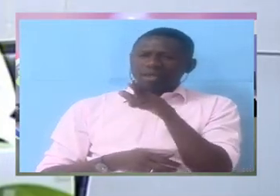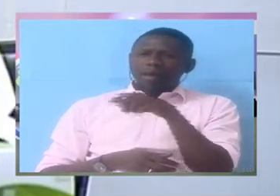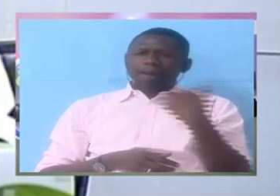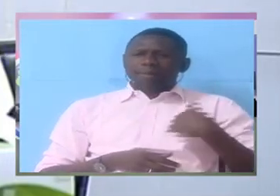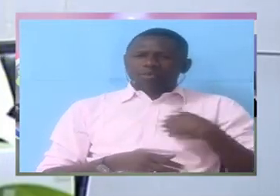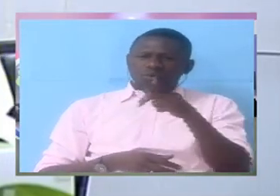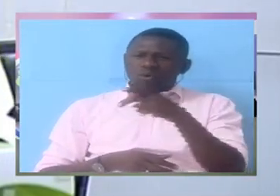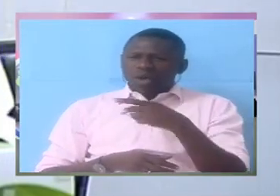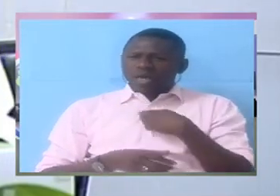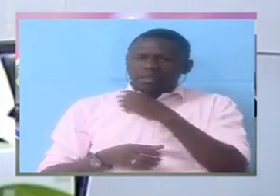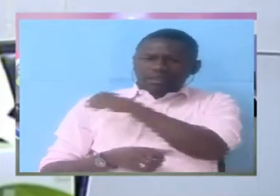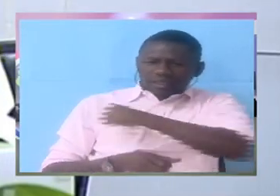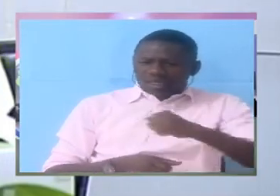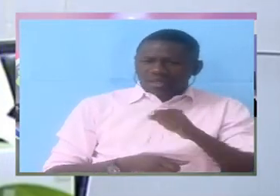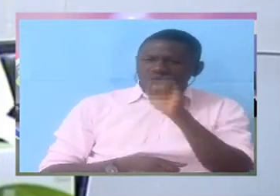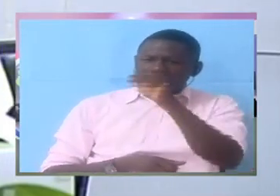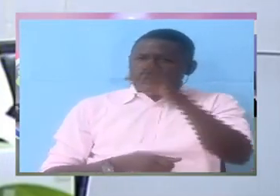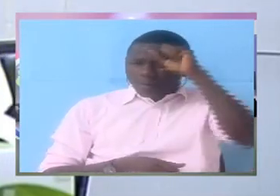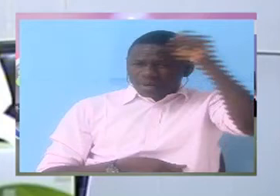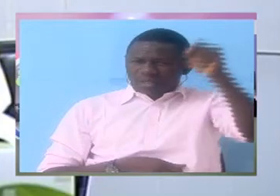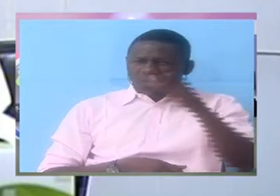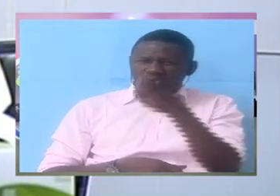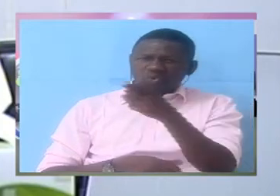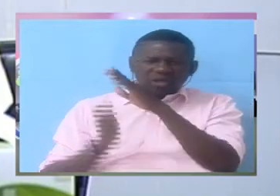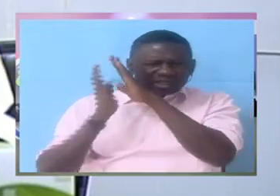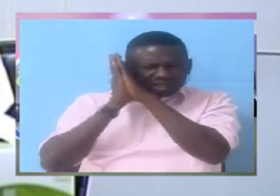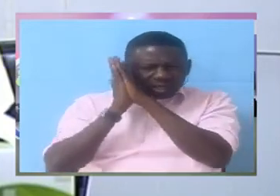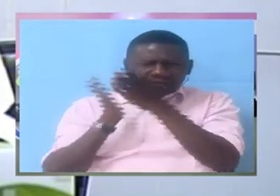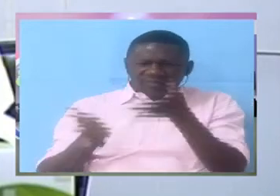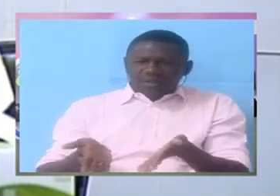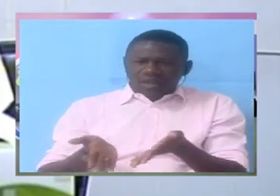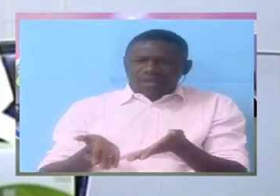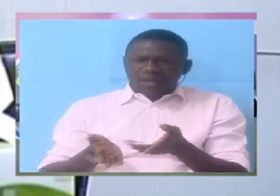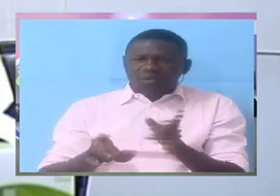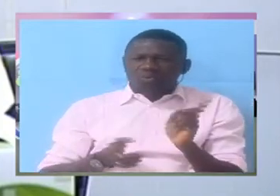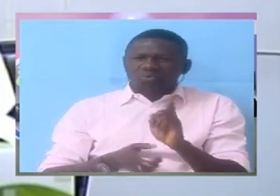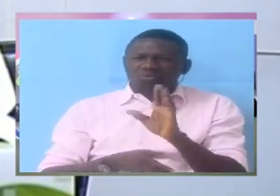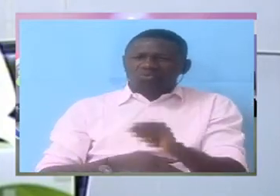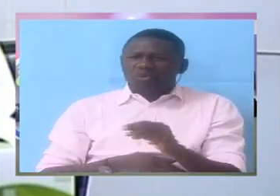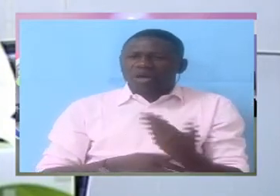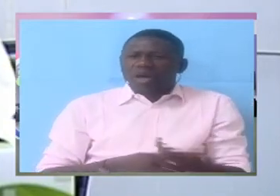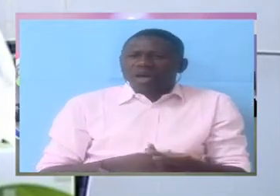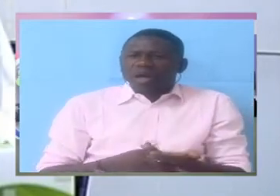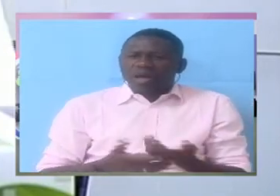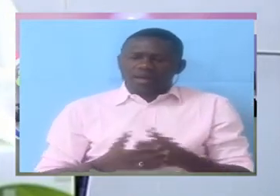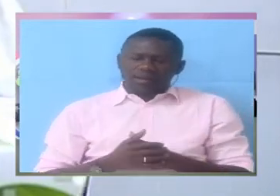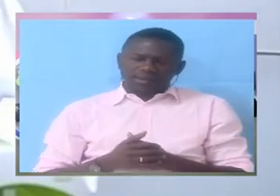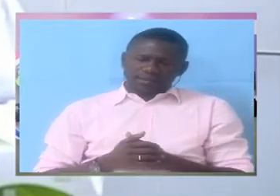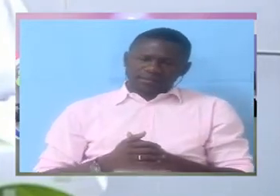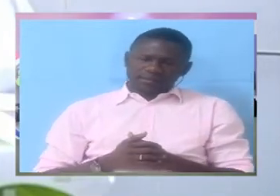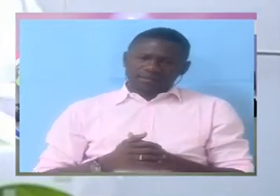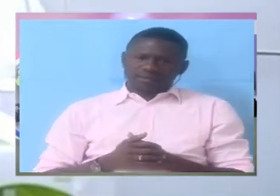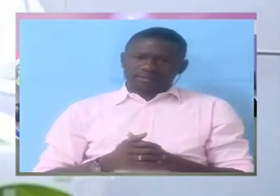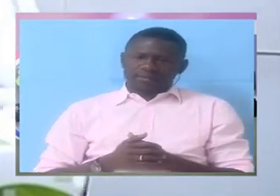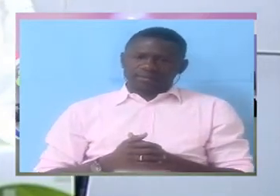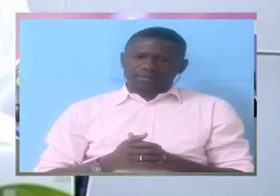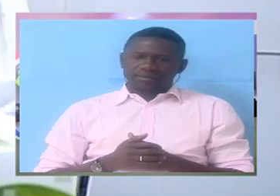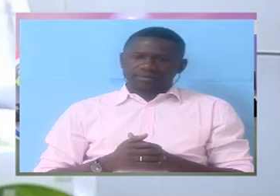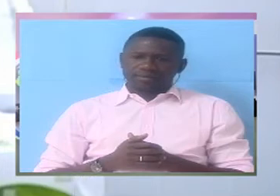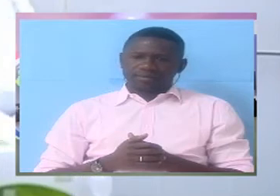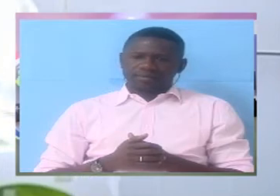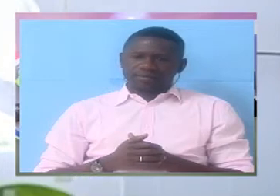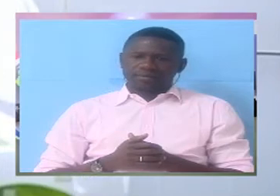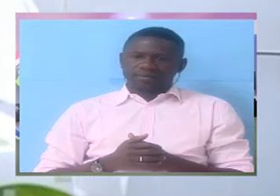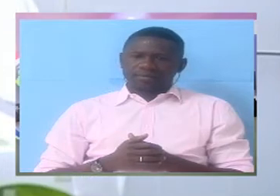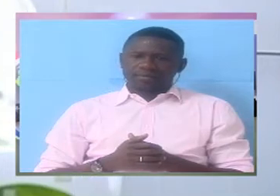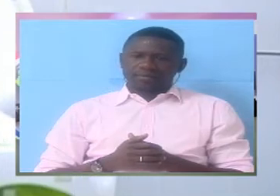Bitung he said to me in Mandinka, they are going to topple your president and you are lying down here. I was just lying on